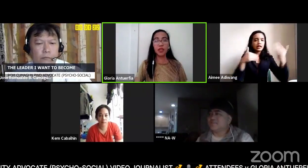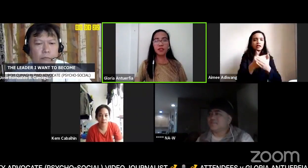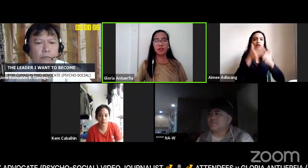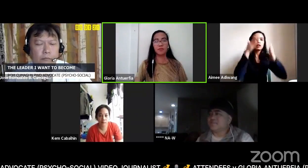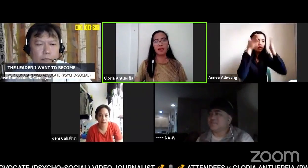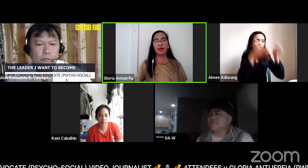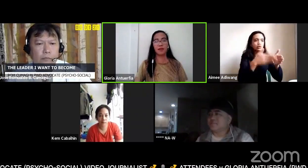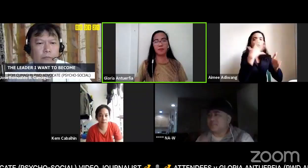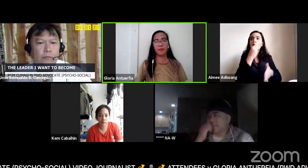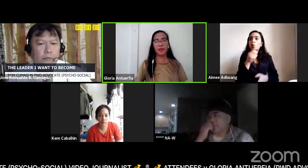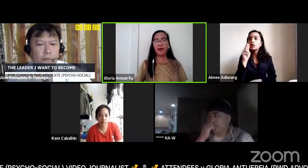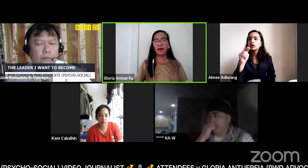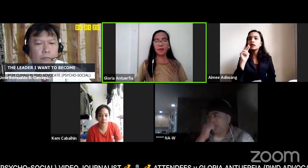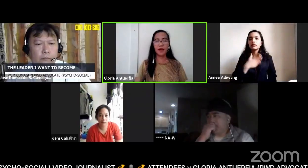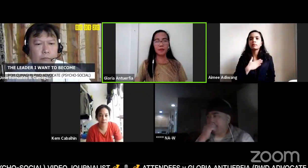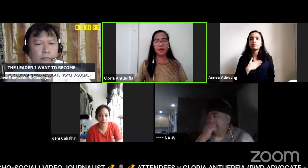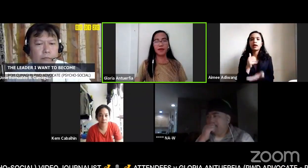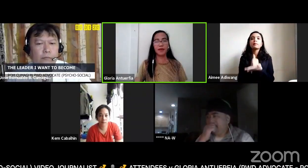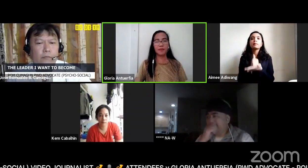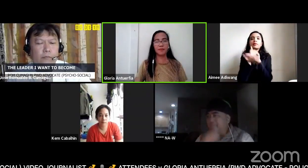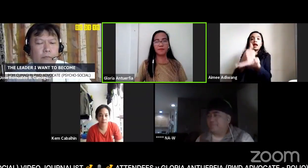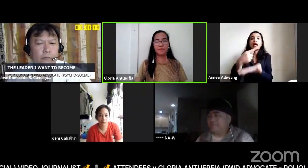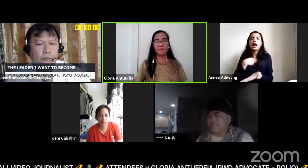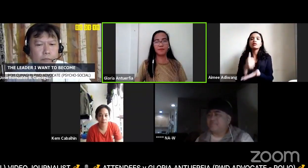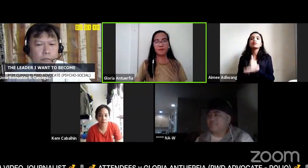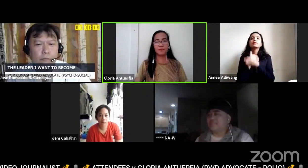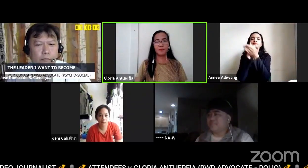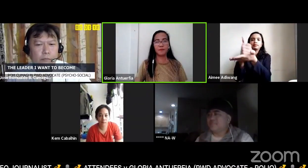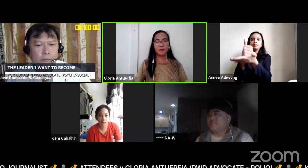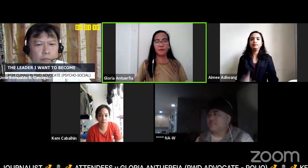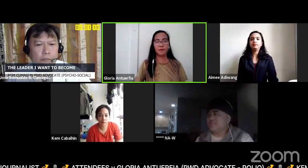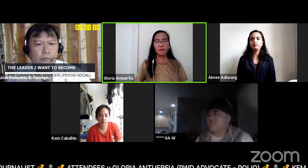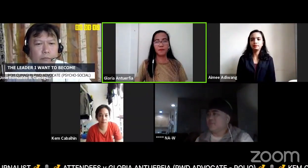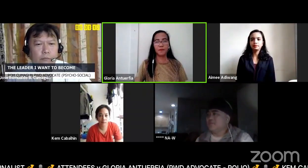everybody who needs my help, I am helping them.